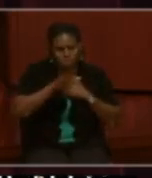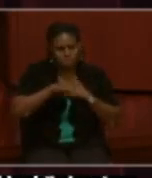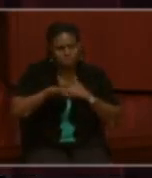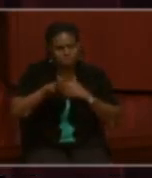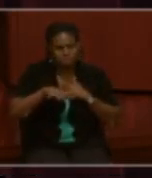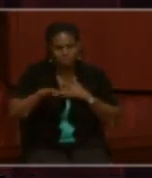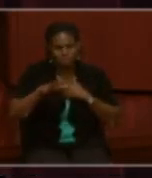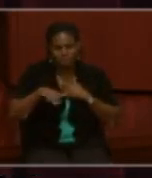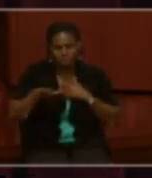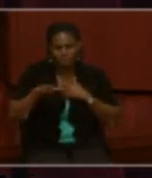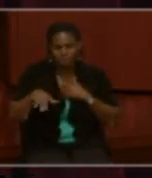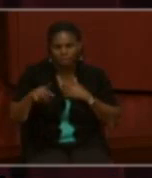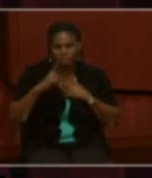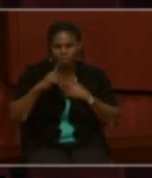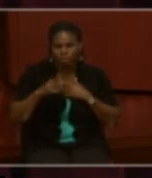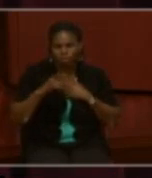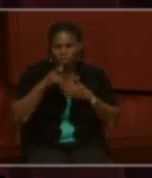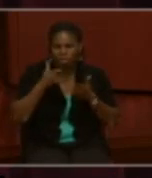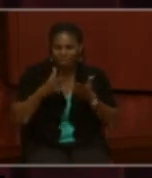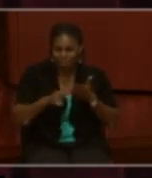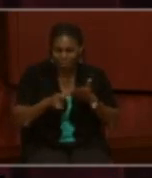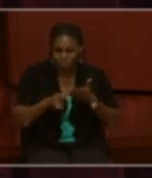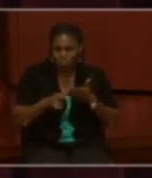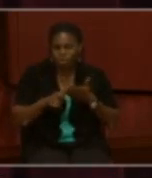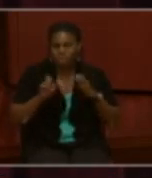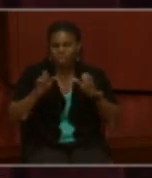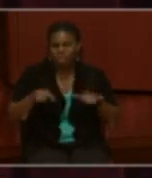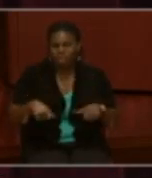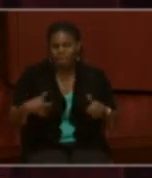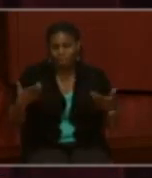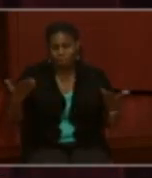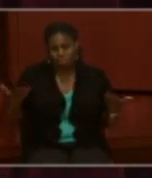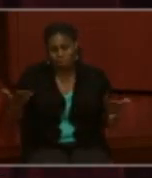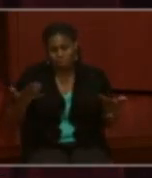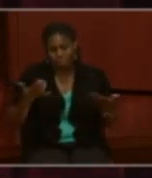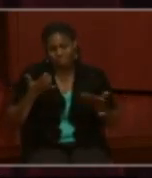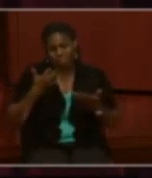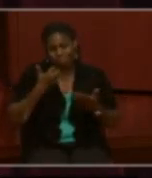and as far as the letters and so forth, there can be discrepancies.